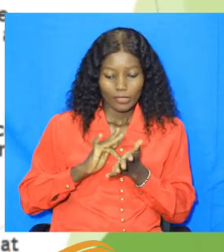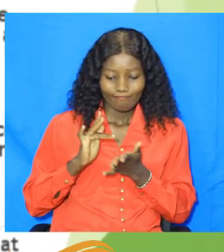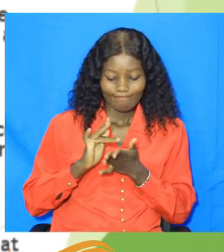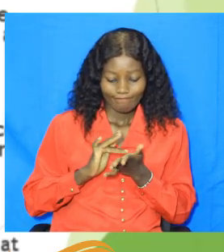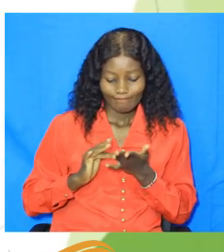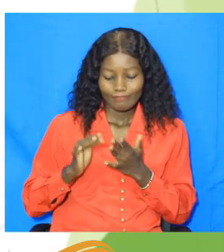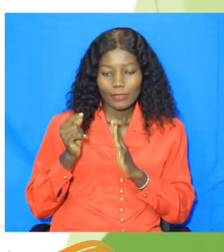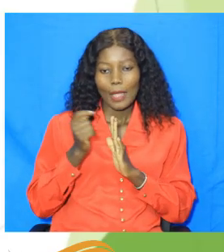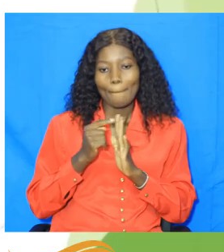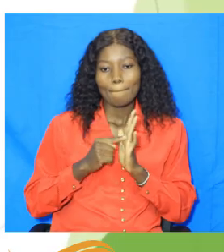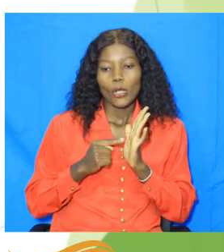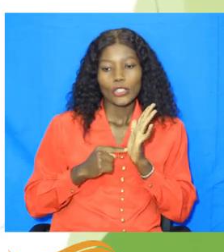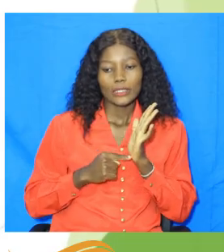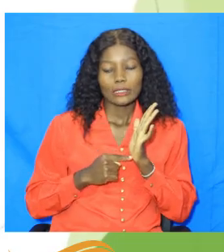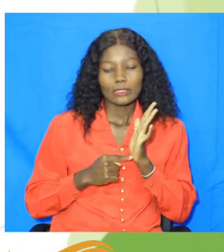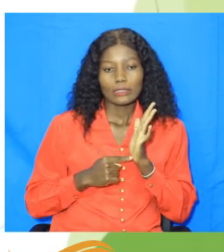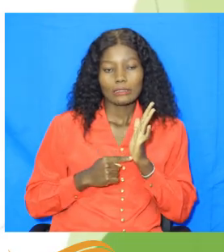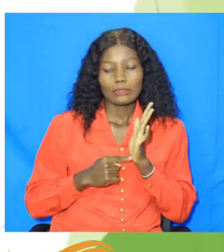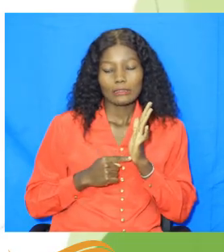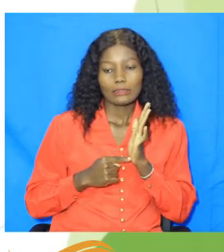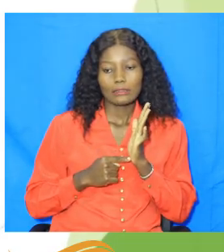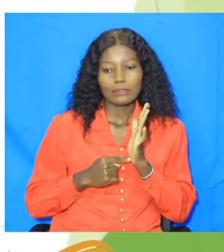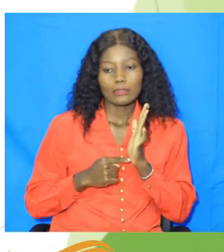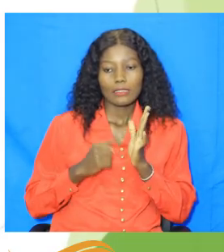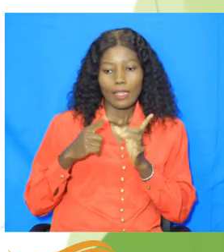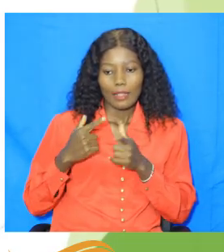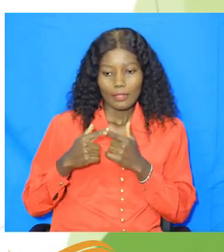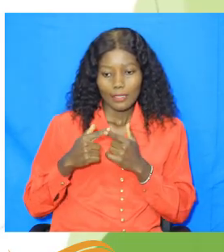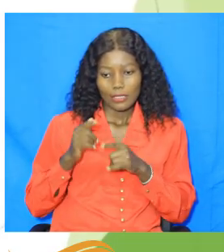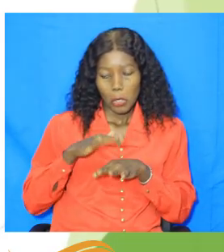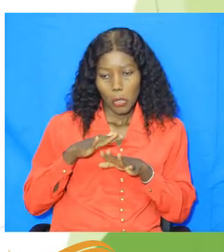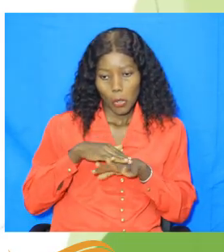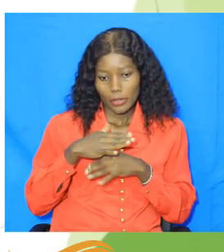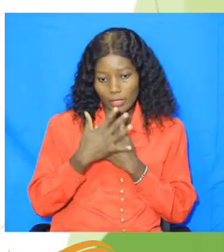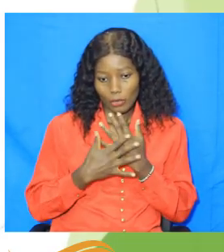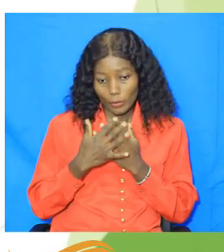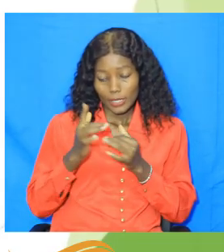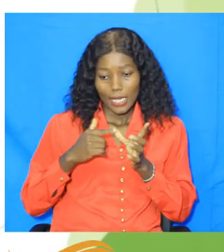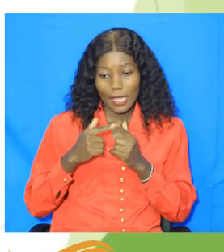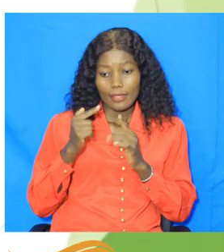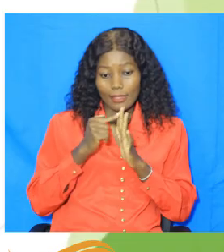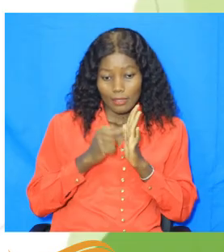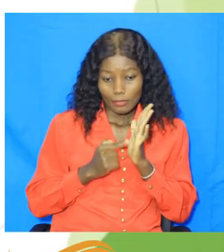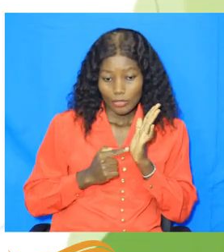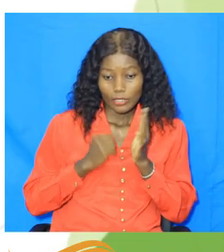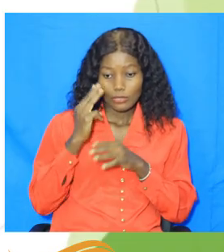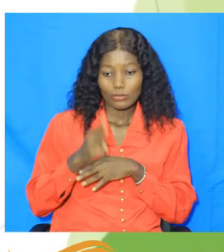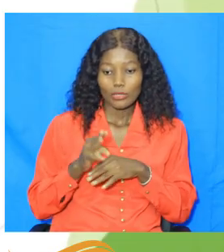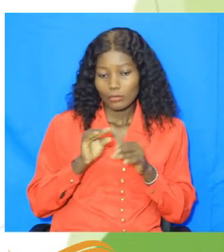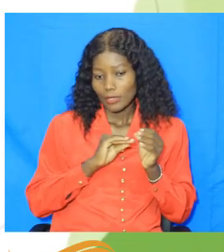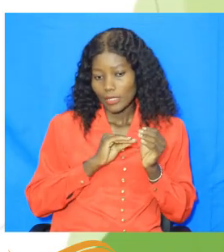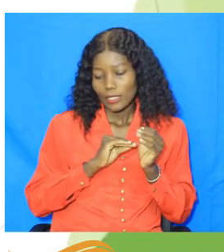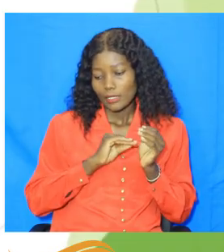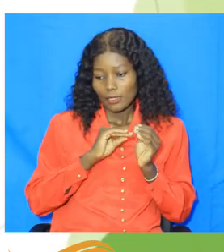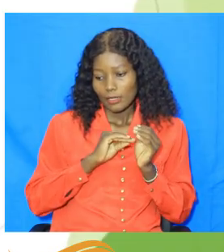points on those gadgets. Then the points will be transferred to the software